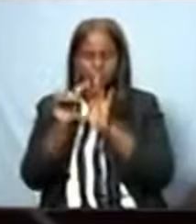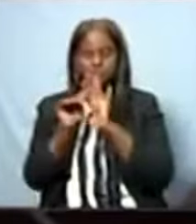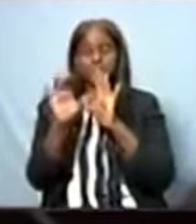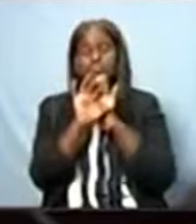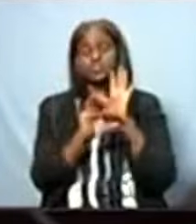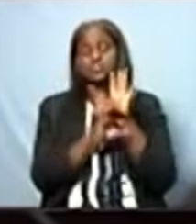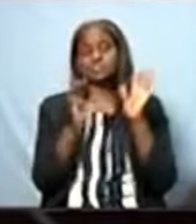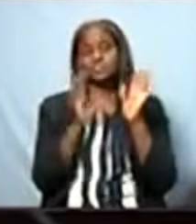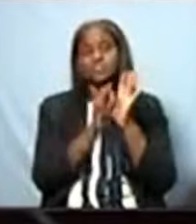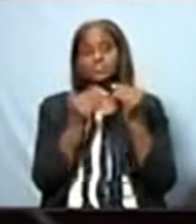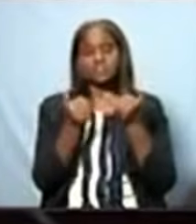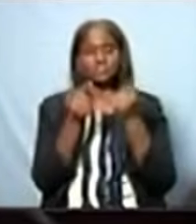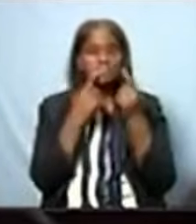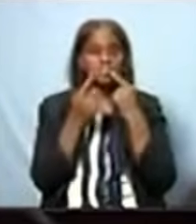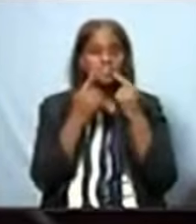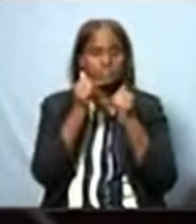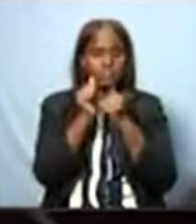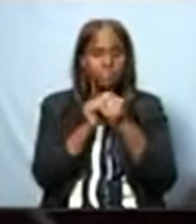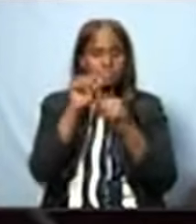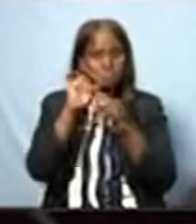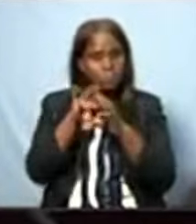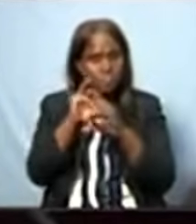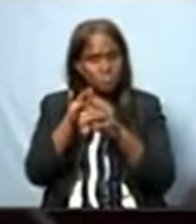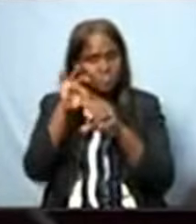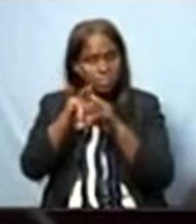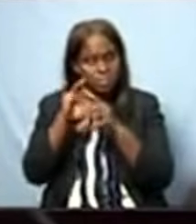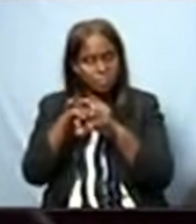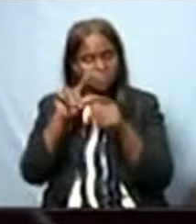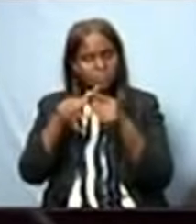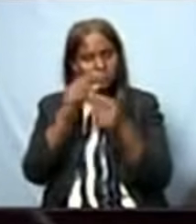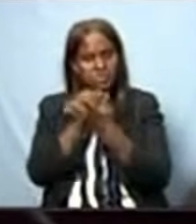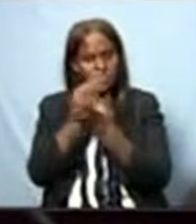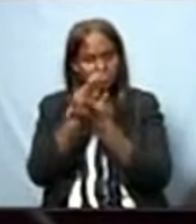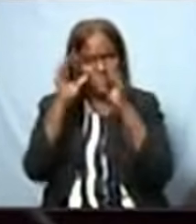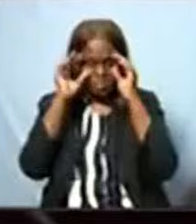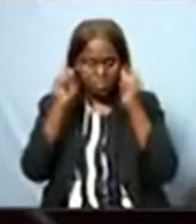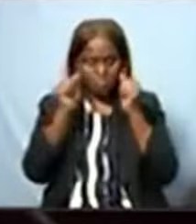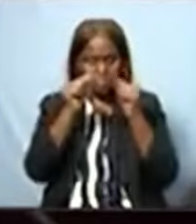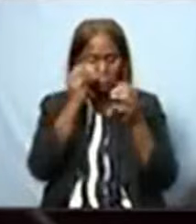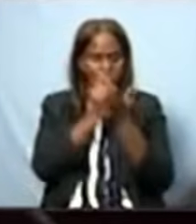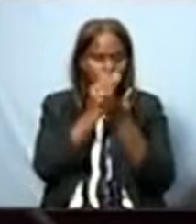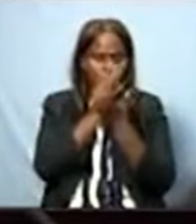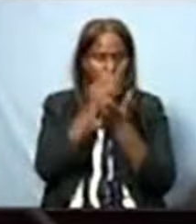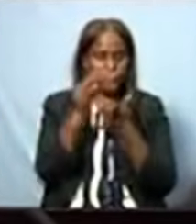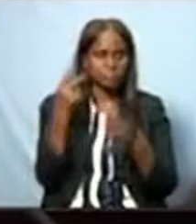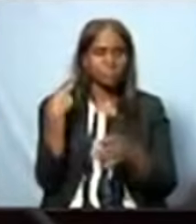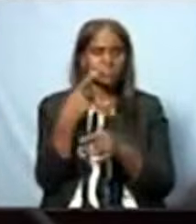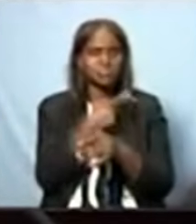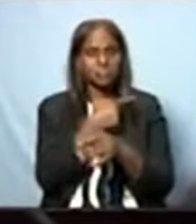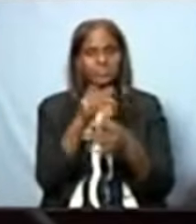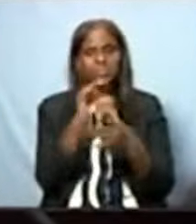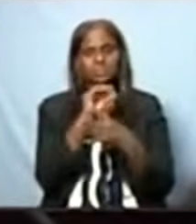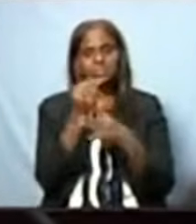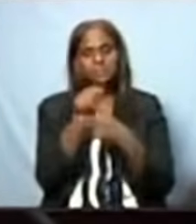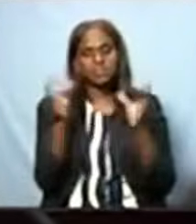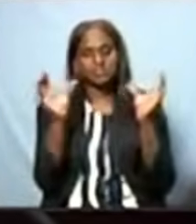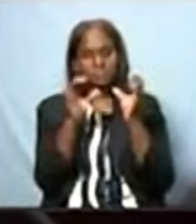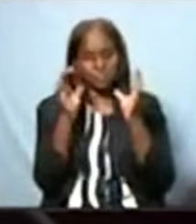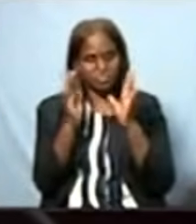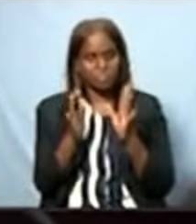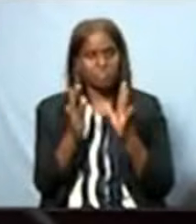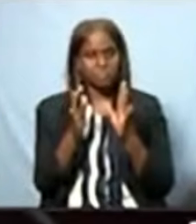Constitution. It talks about an election as an election to the office of the President, election to the office of the National Assembly, or the